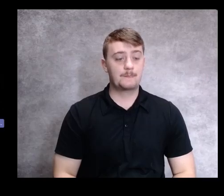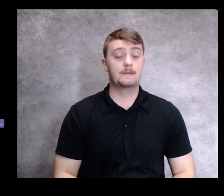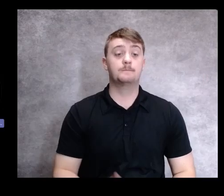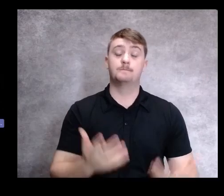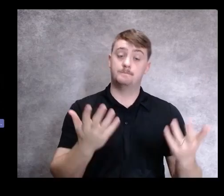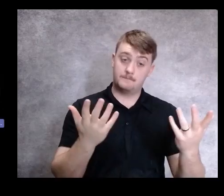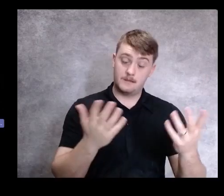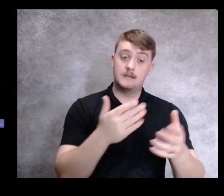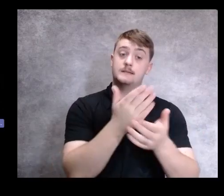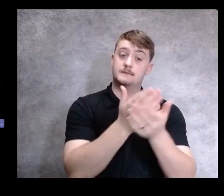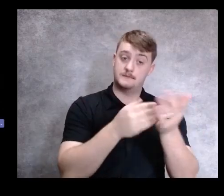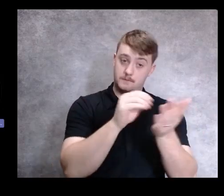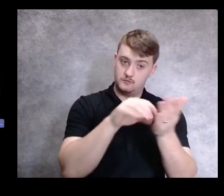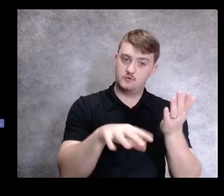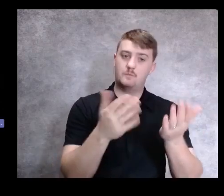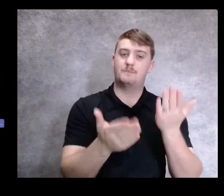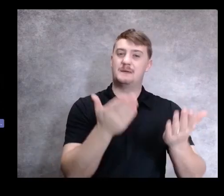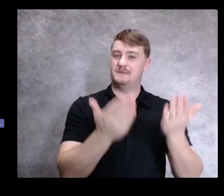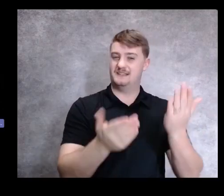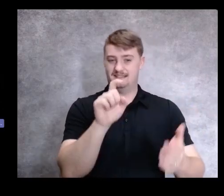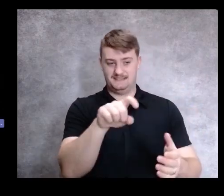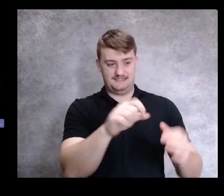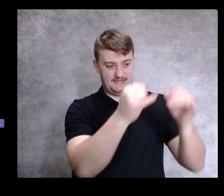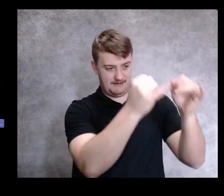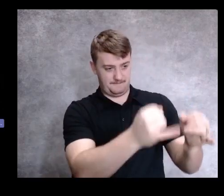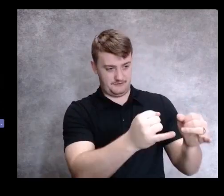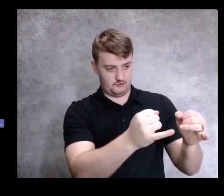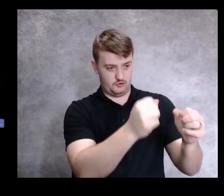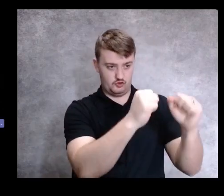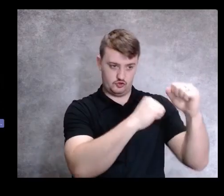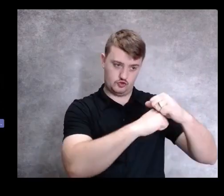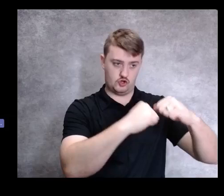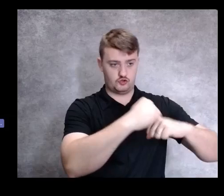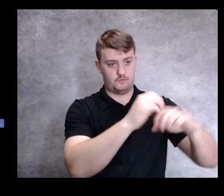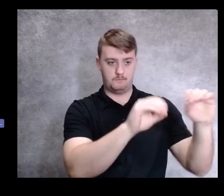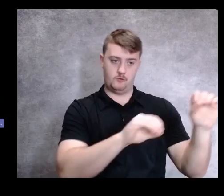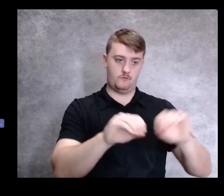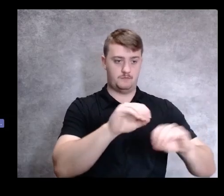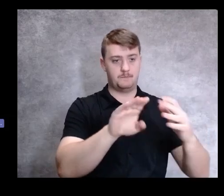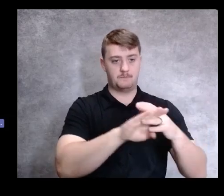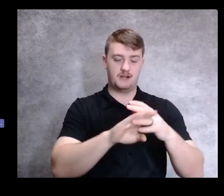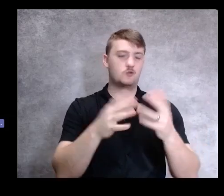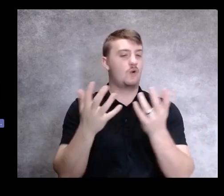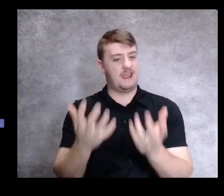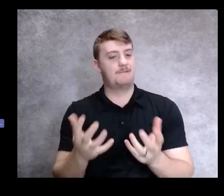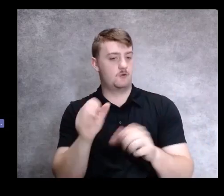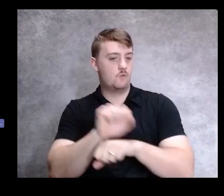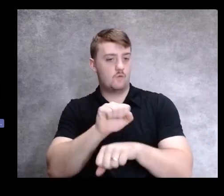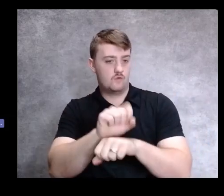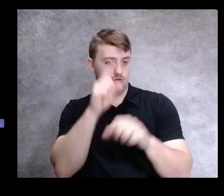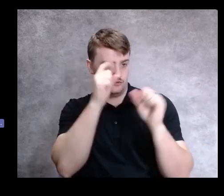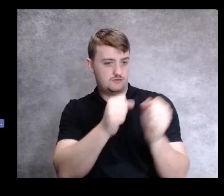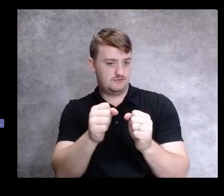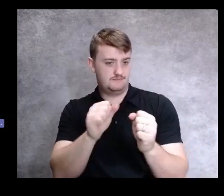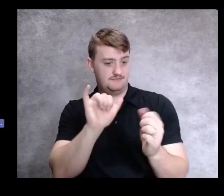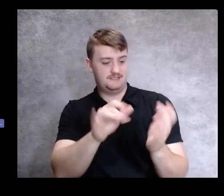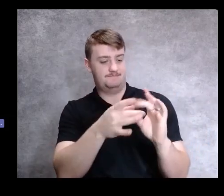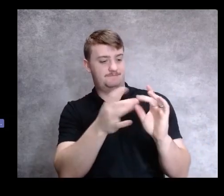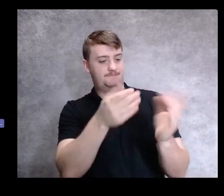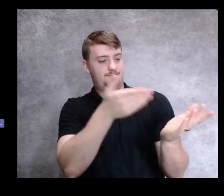While some students may need individual structured movement breaks or heavy work strategies as noted in their individual